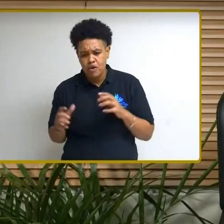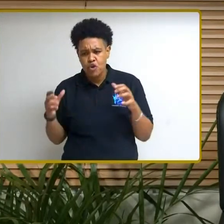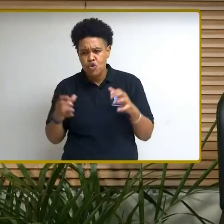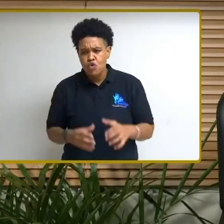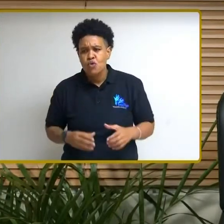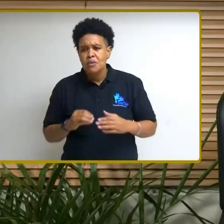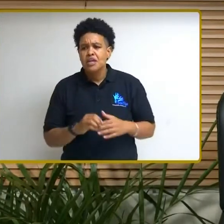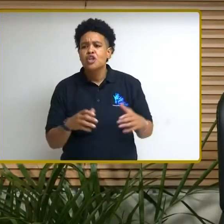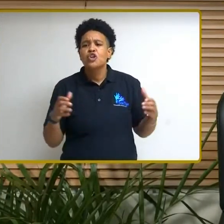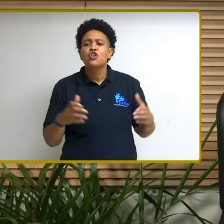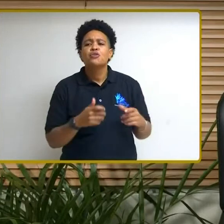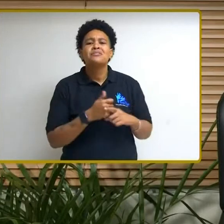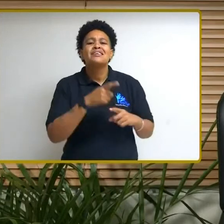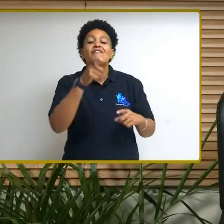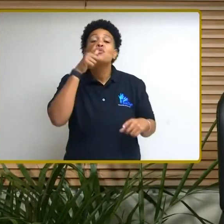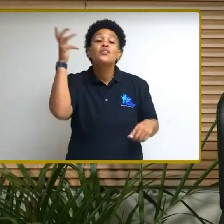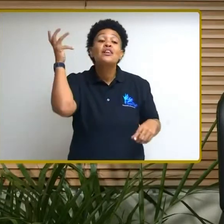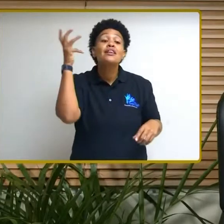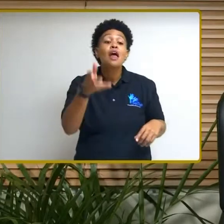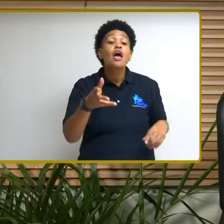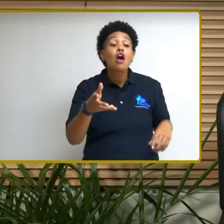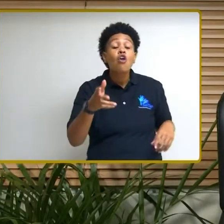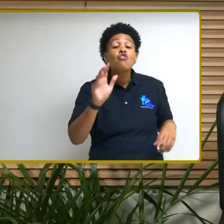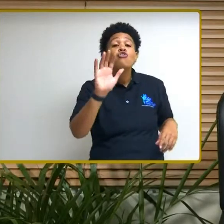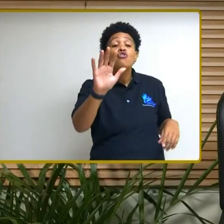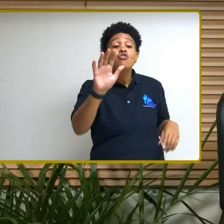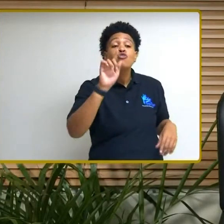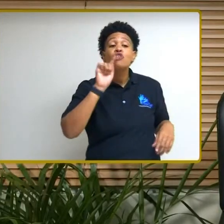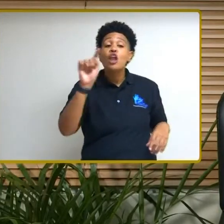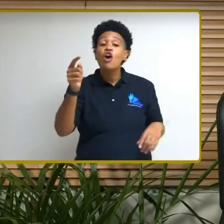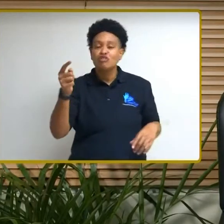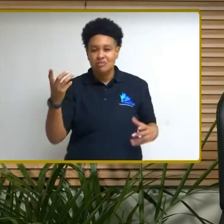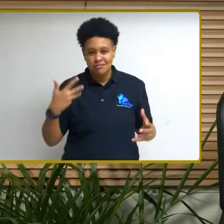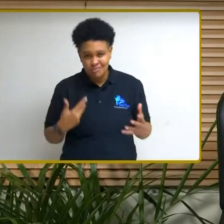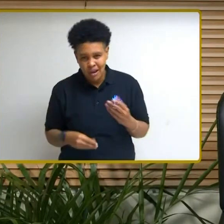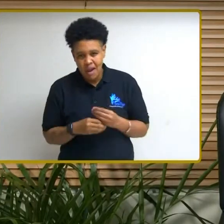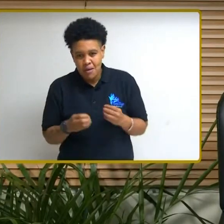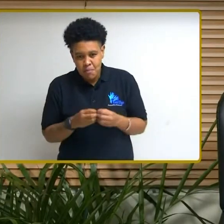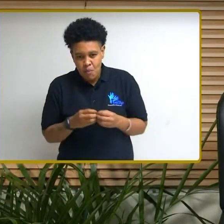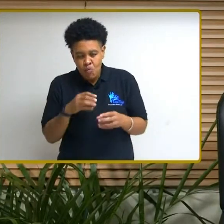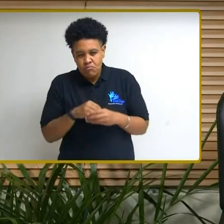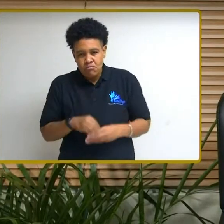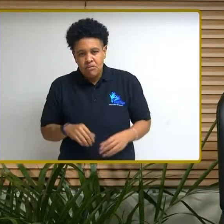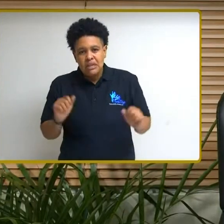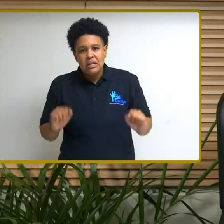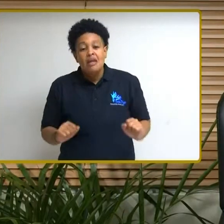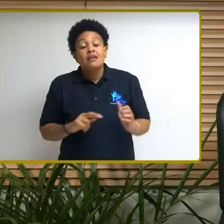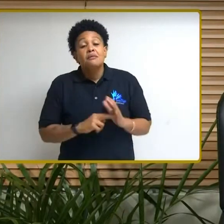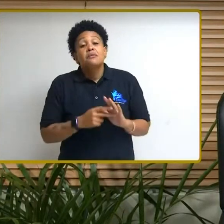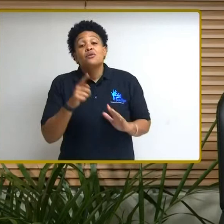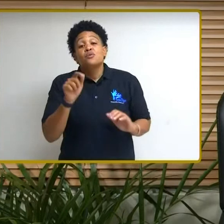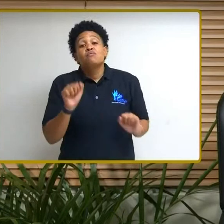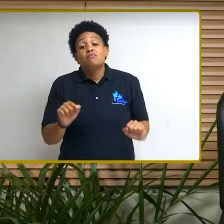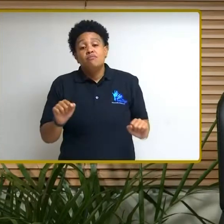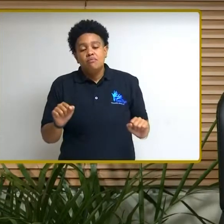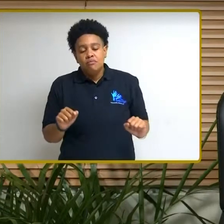the group that has been there originally. What this means is that you can